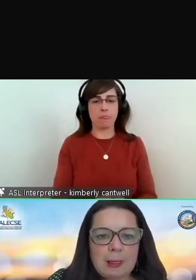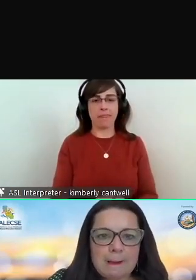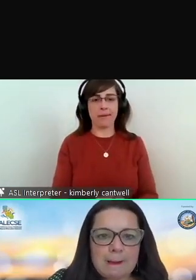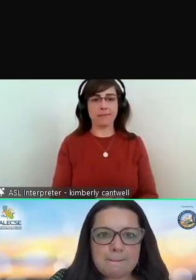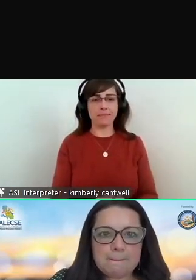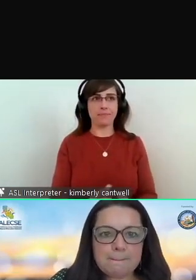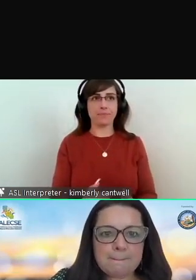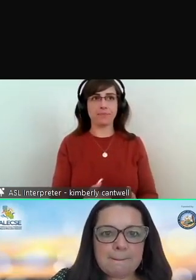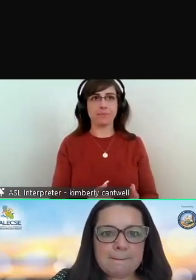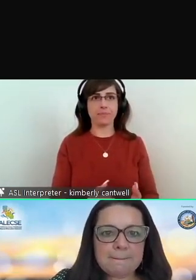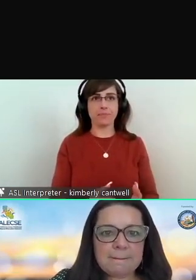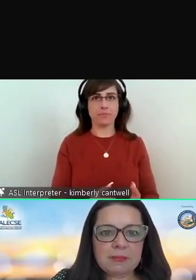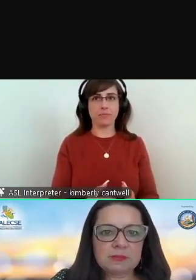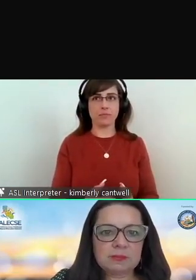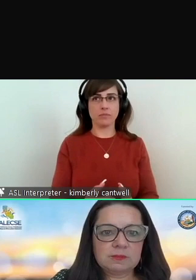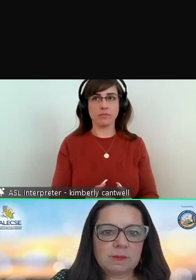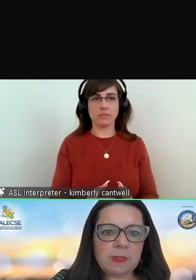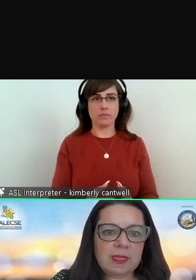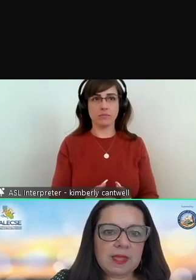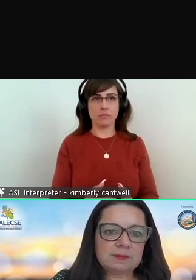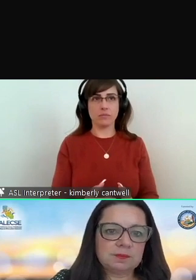Go. Stop.